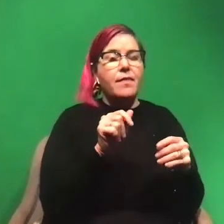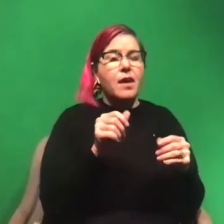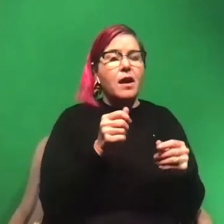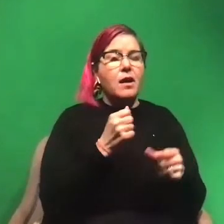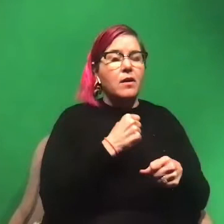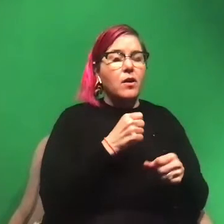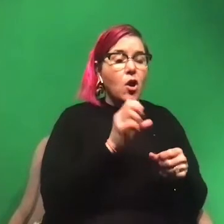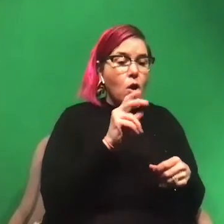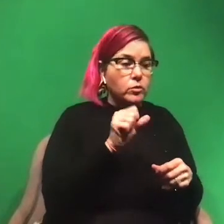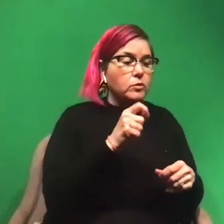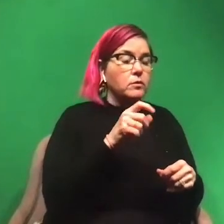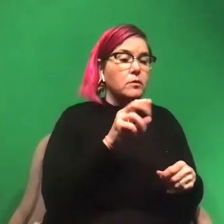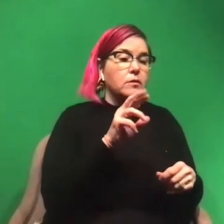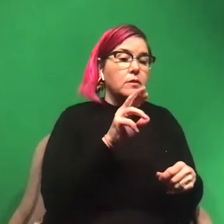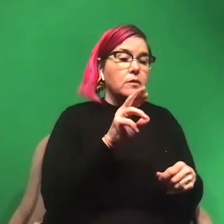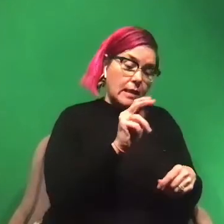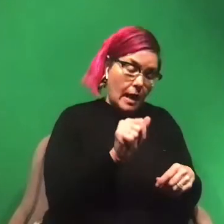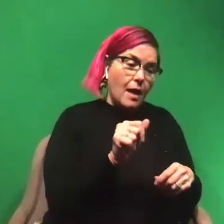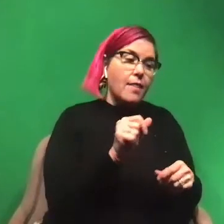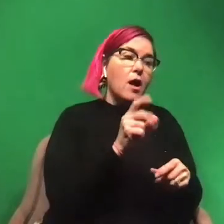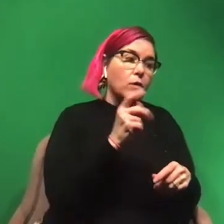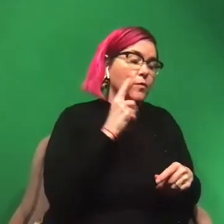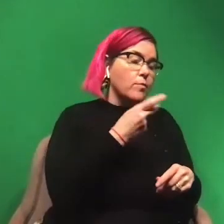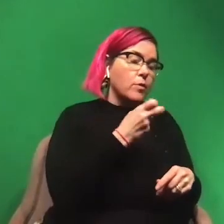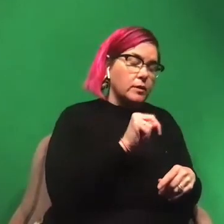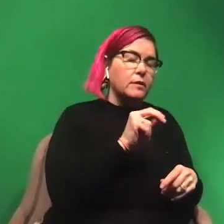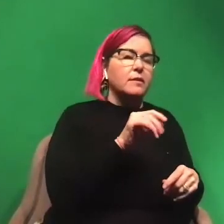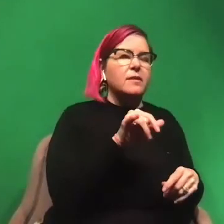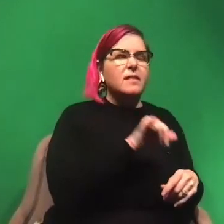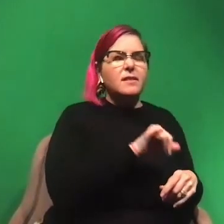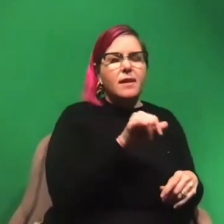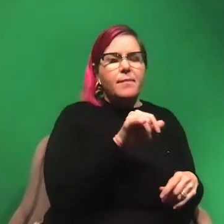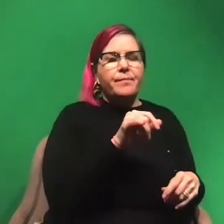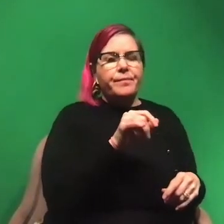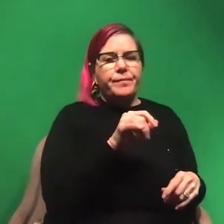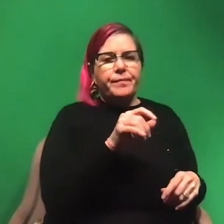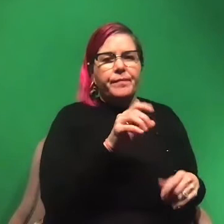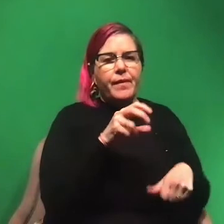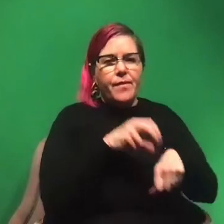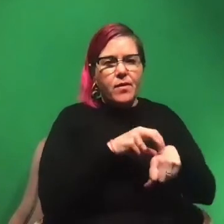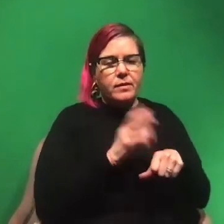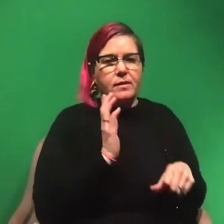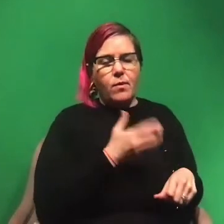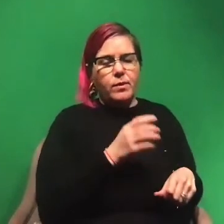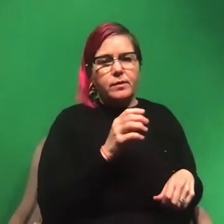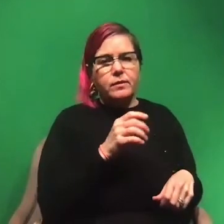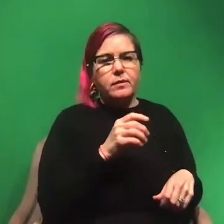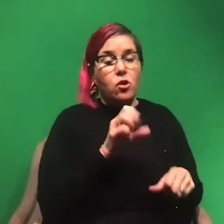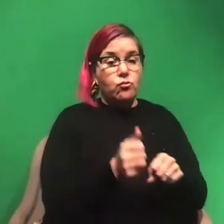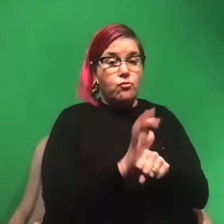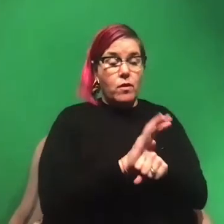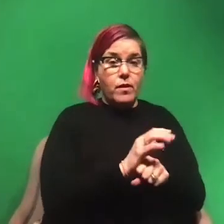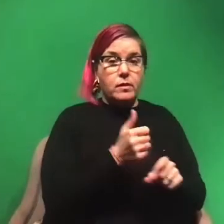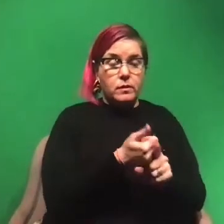are viruses that their genome is DNA, just like ours. Herpes viruses, for example, papilloma viruses. Coronaviruses have an RNA